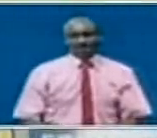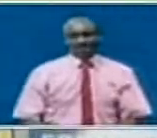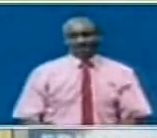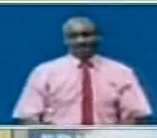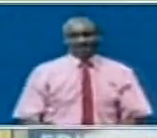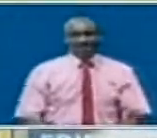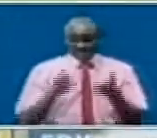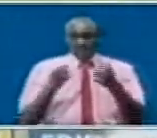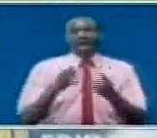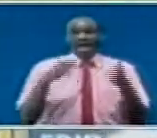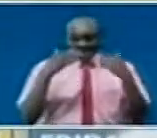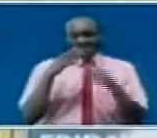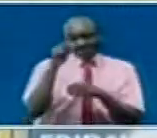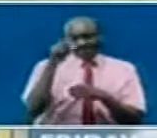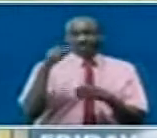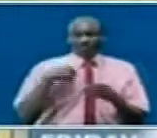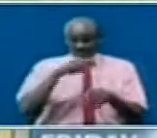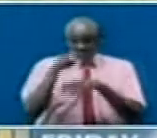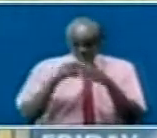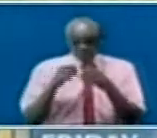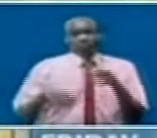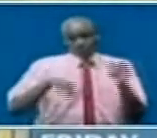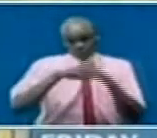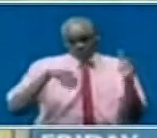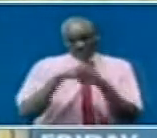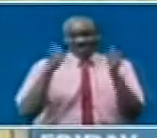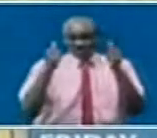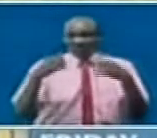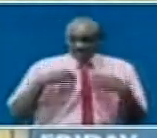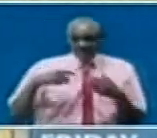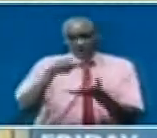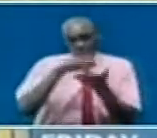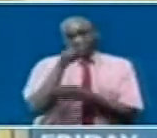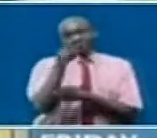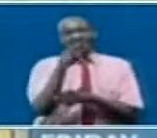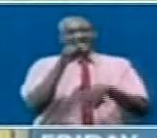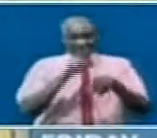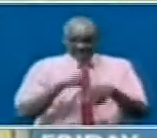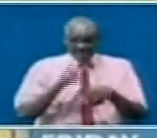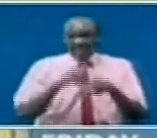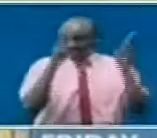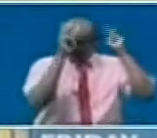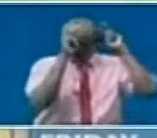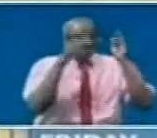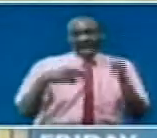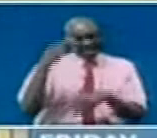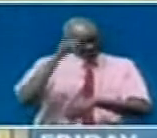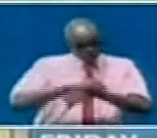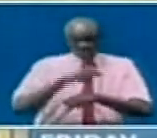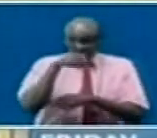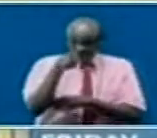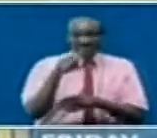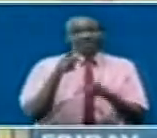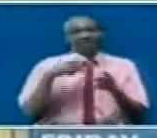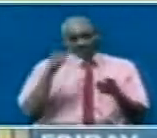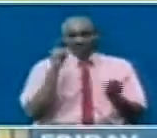The Airtel National Secondary School Soccer Championship Finals will be more of a local derby after the mighty Kakamega High School's Green Commandos and Kisumu